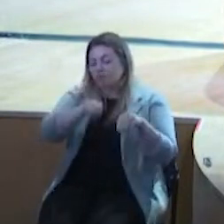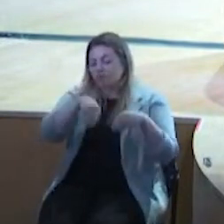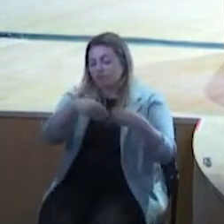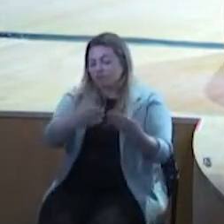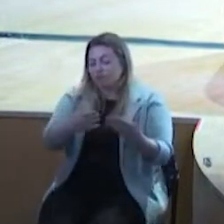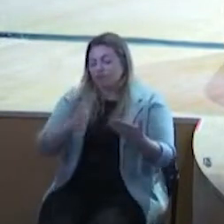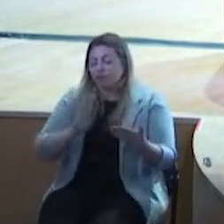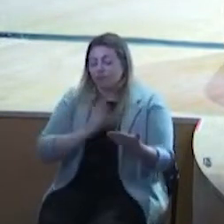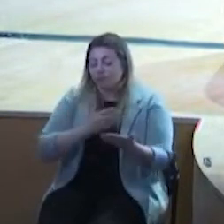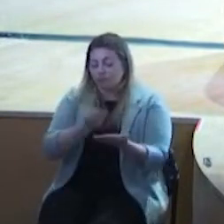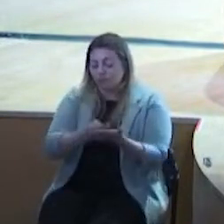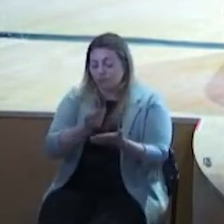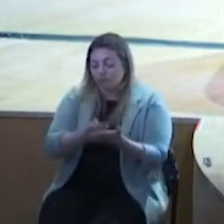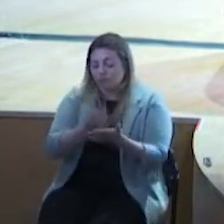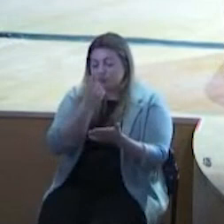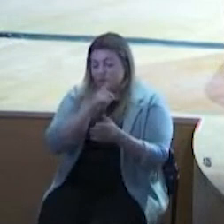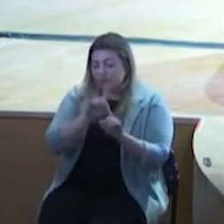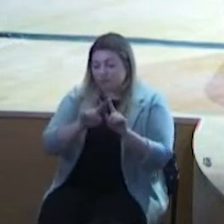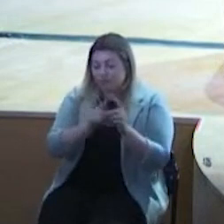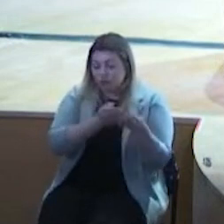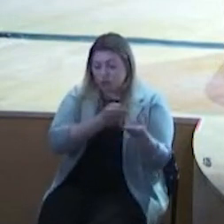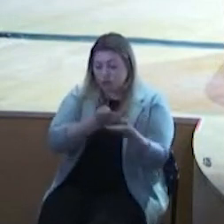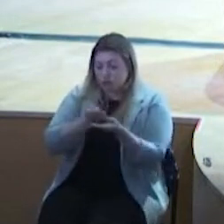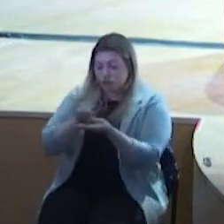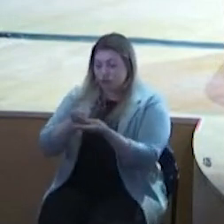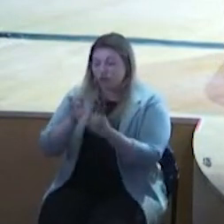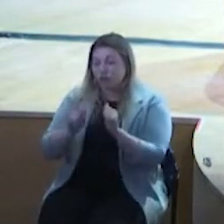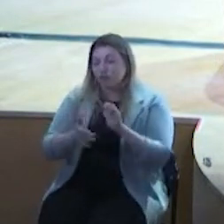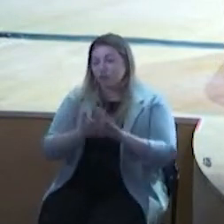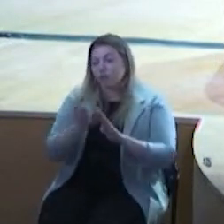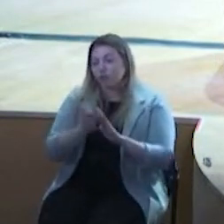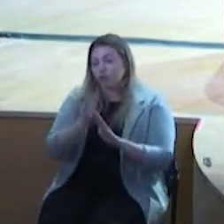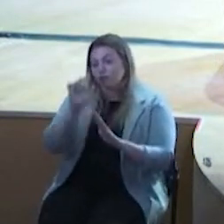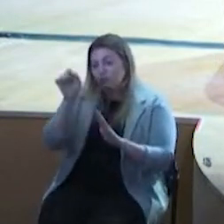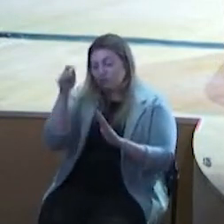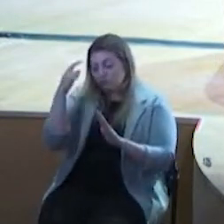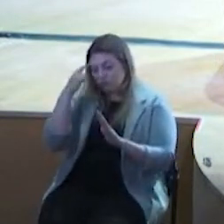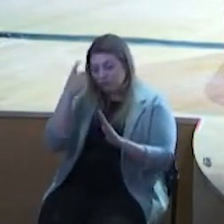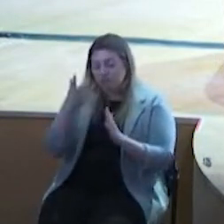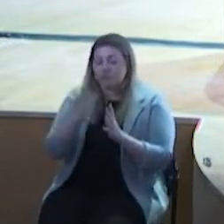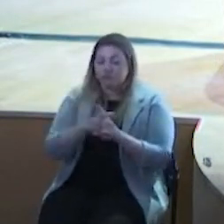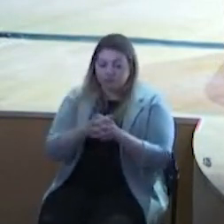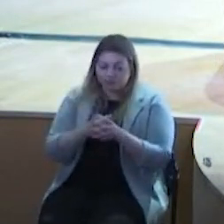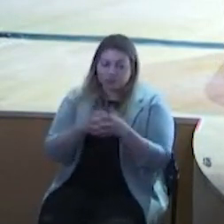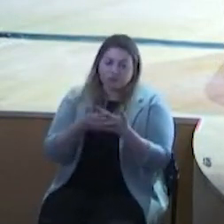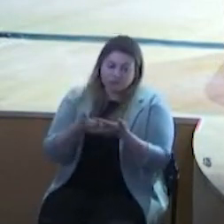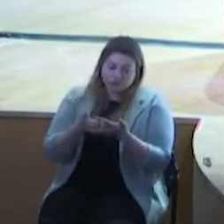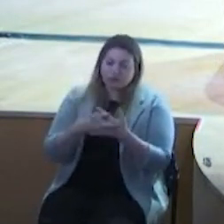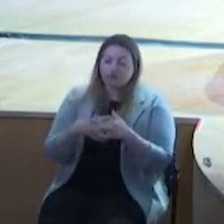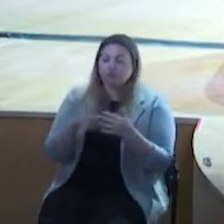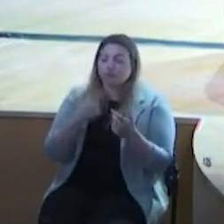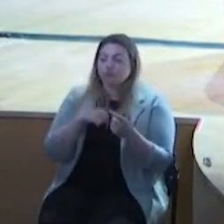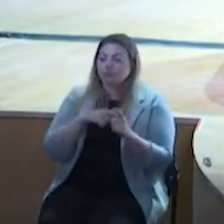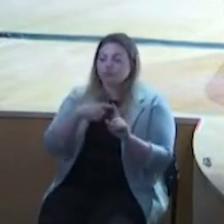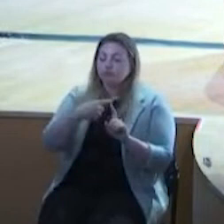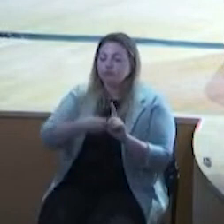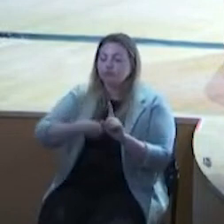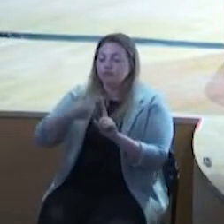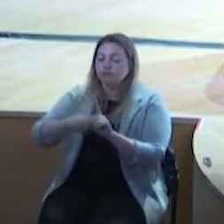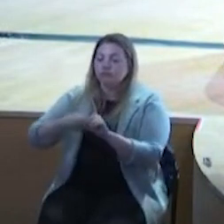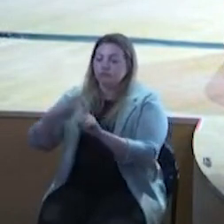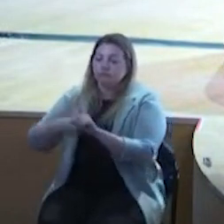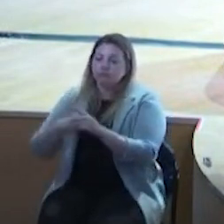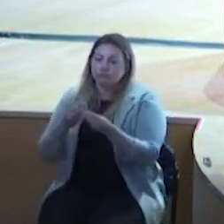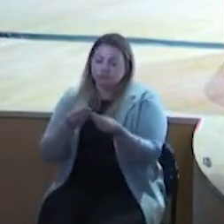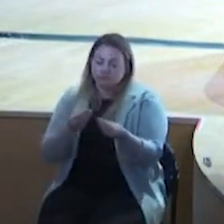our monies to do services to run our government. So by leasing our